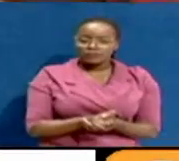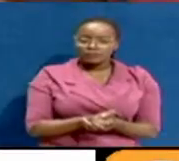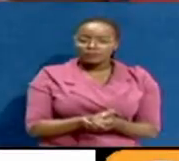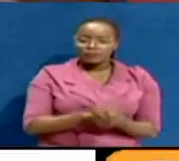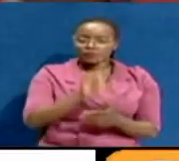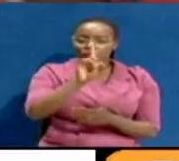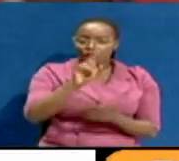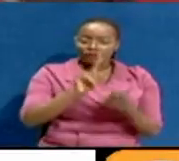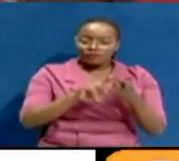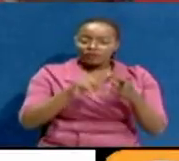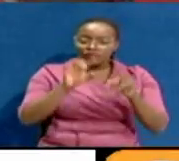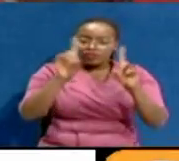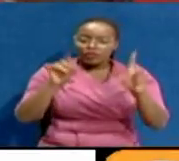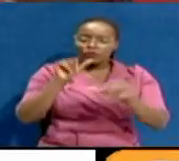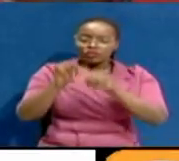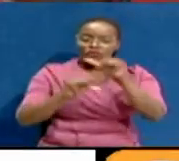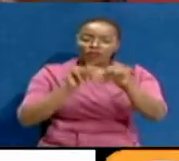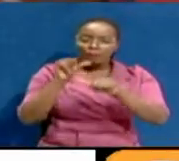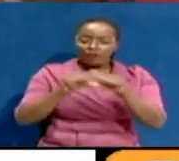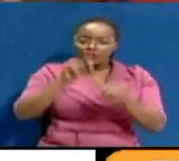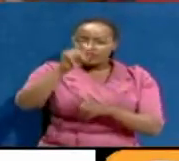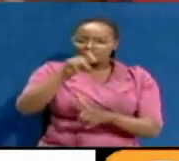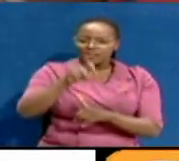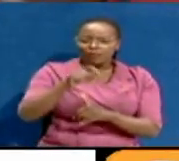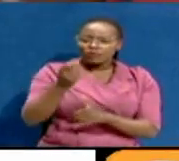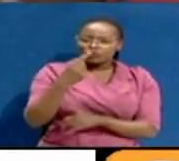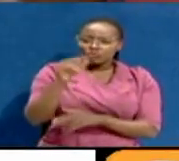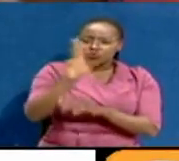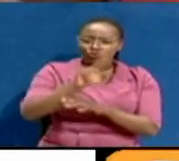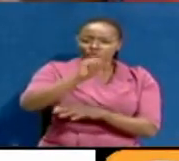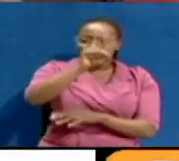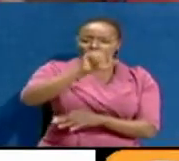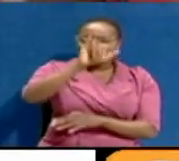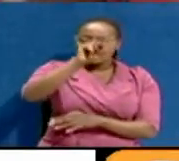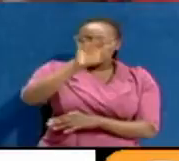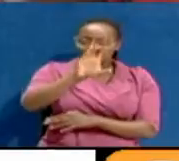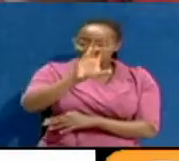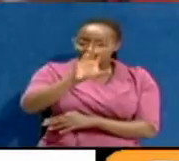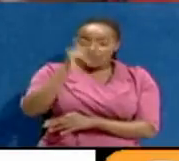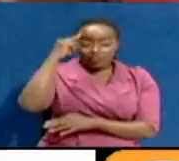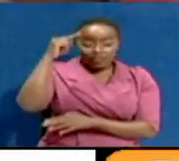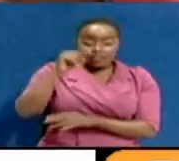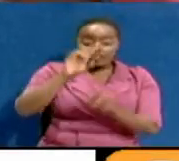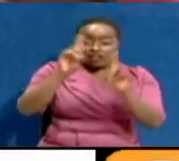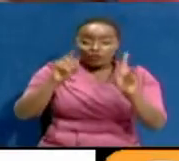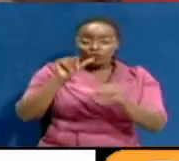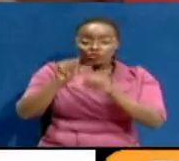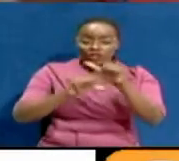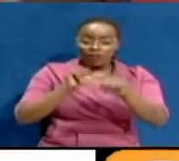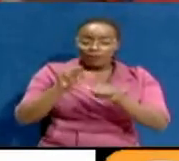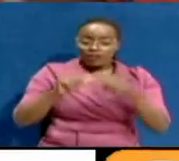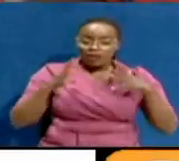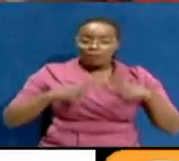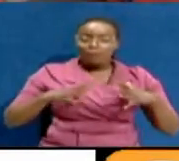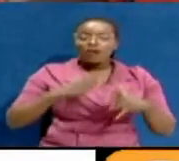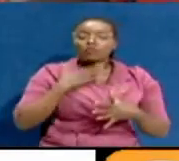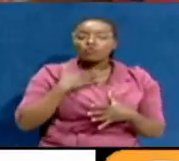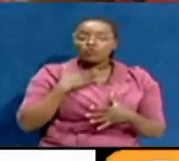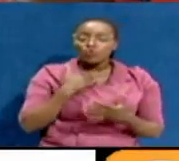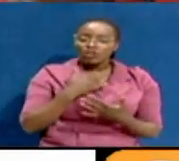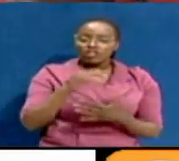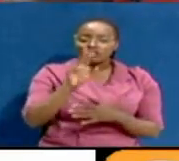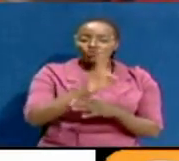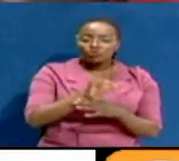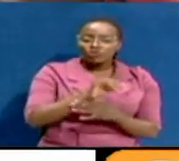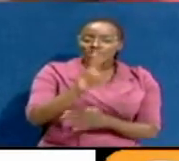So one, there was the question around, should you take zinc? And I guess with that, there's a question of people want to take